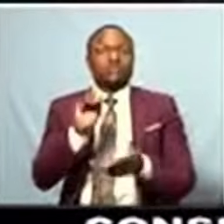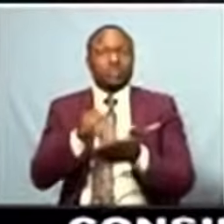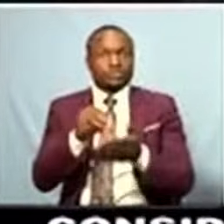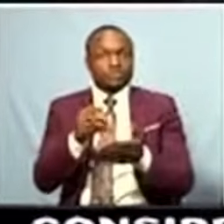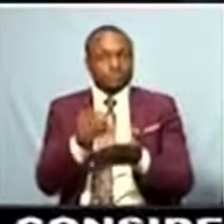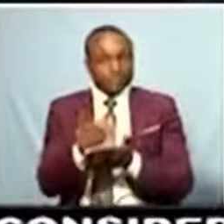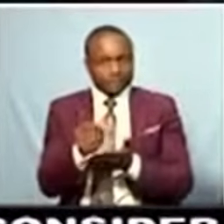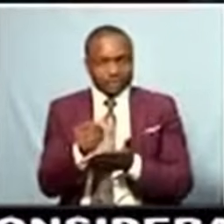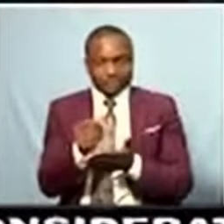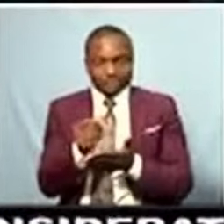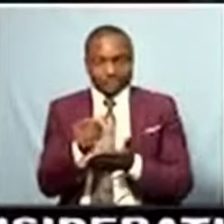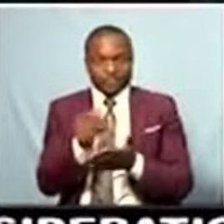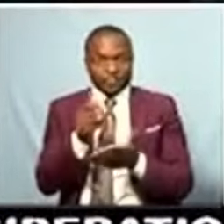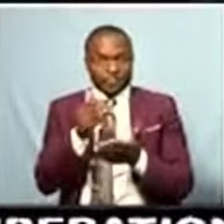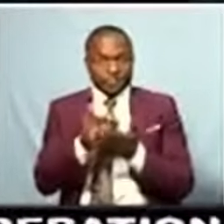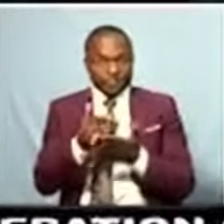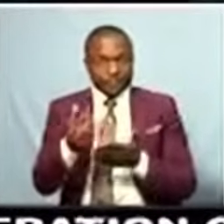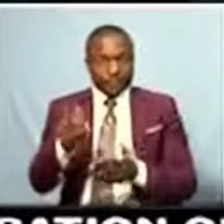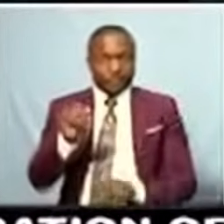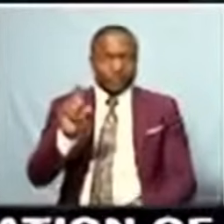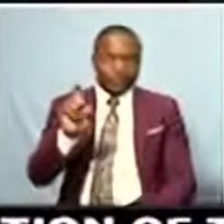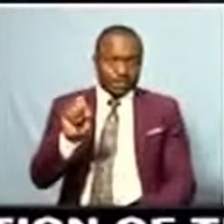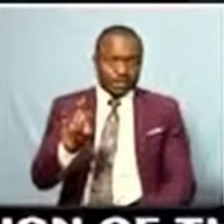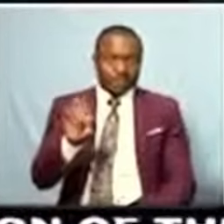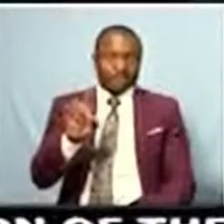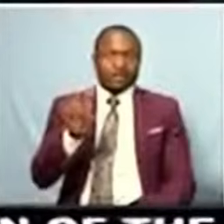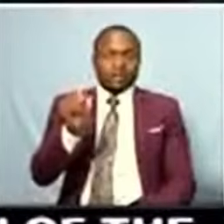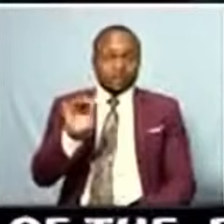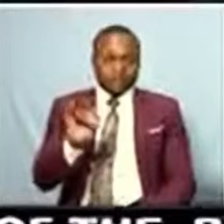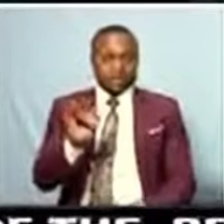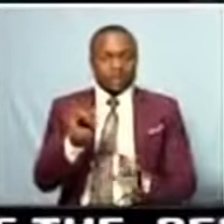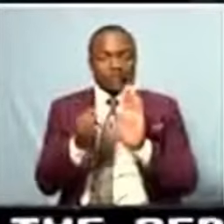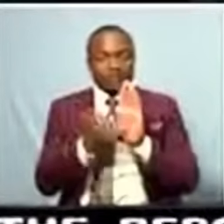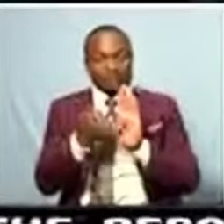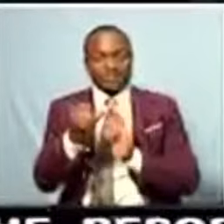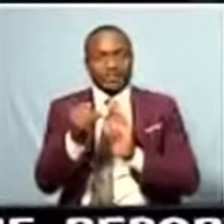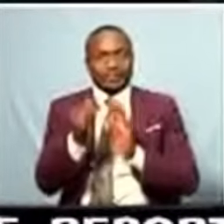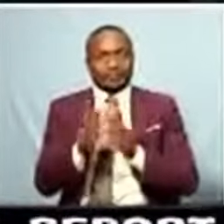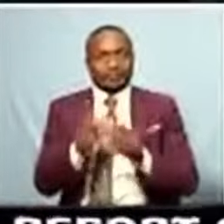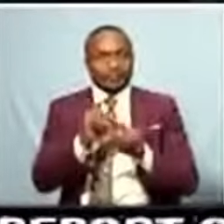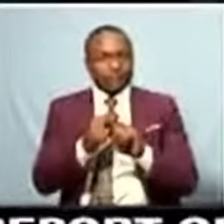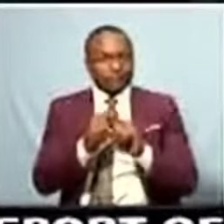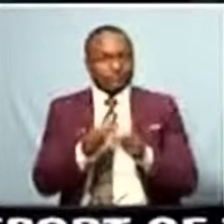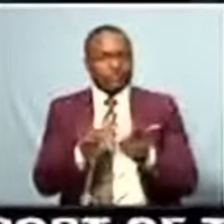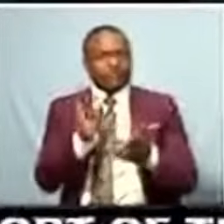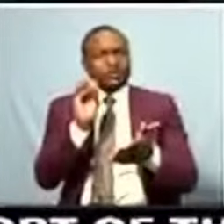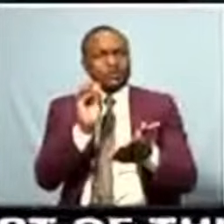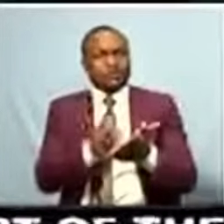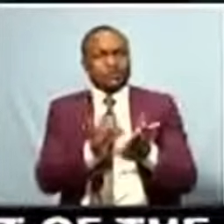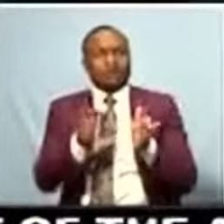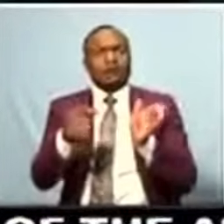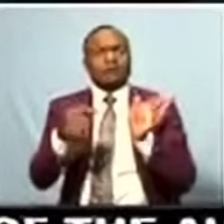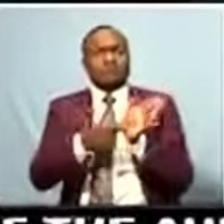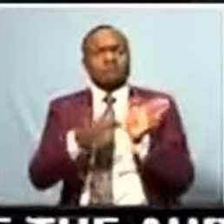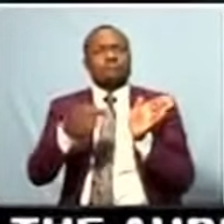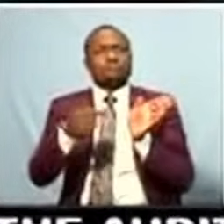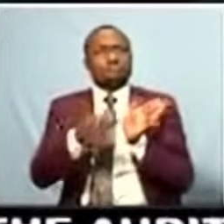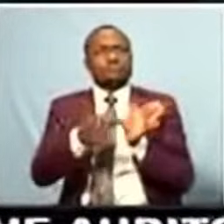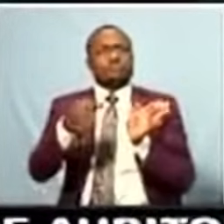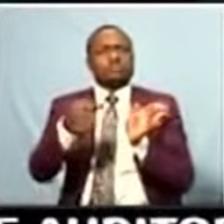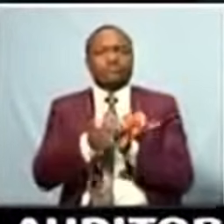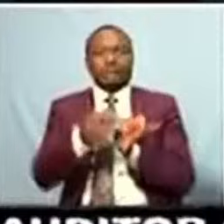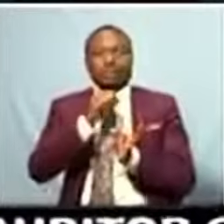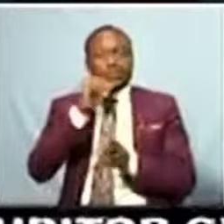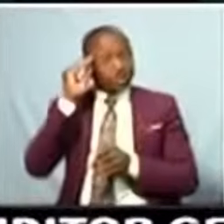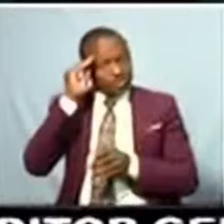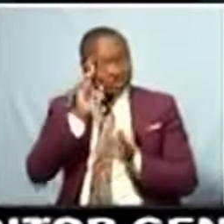the procurement of the X-ray detector, but you just left dots there. I don't know if it is for the committee to fill in